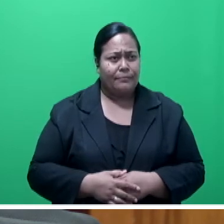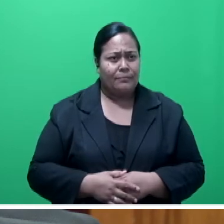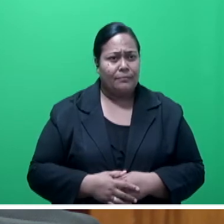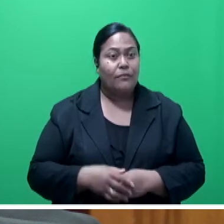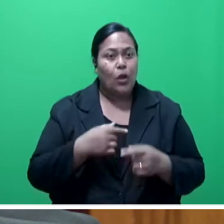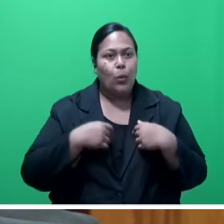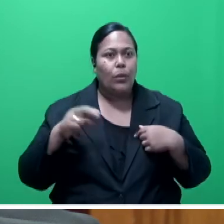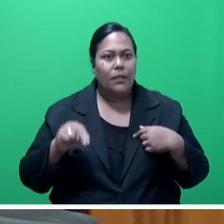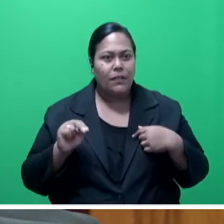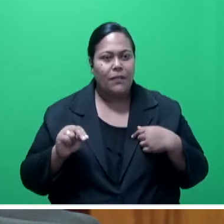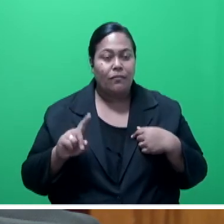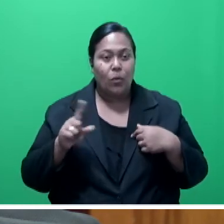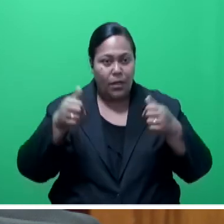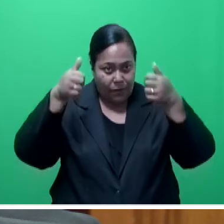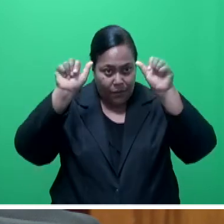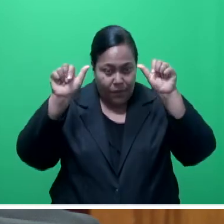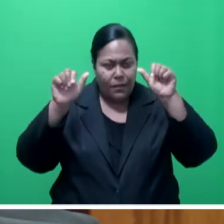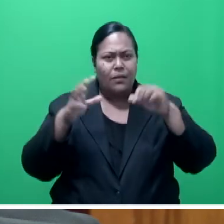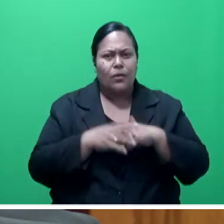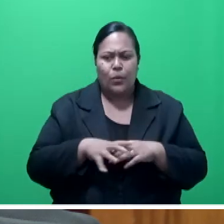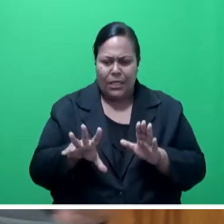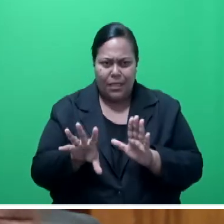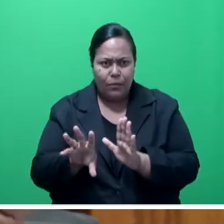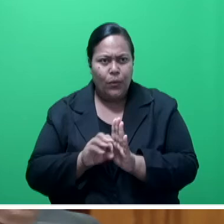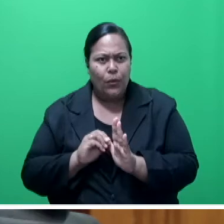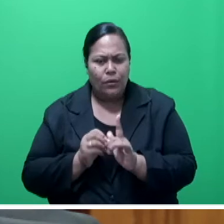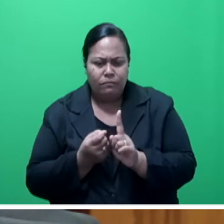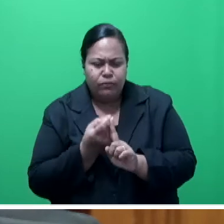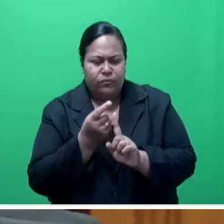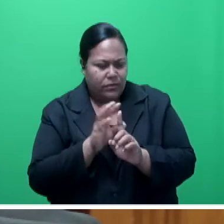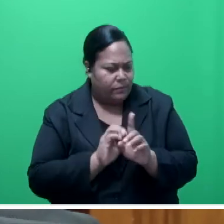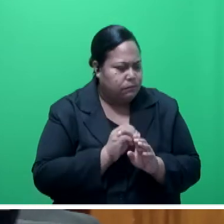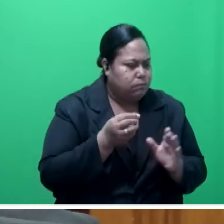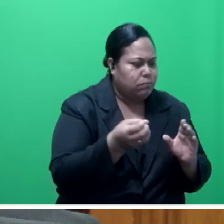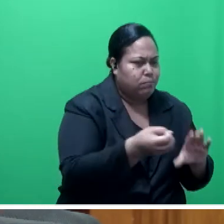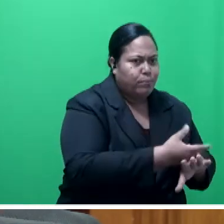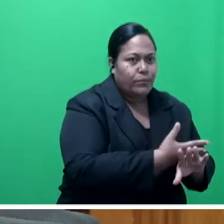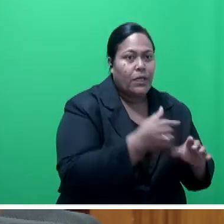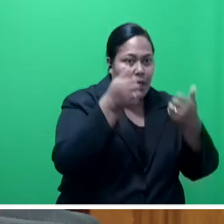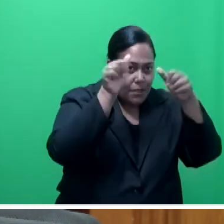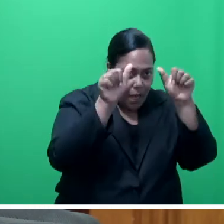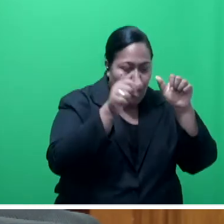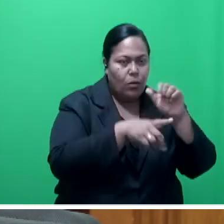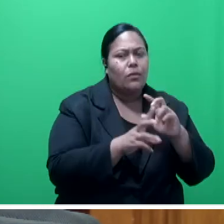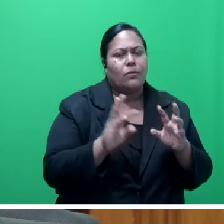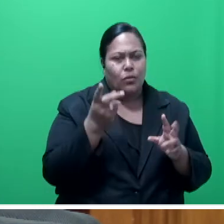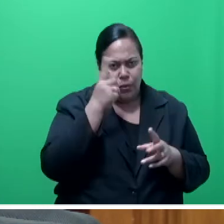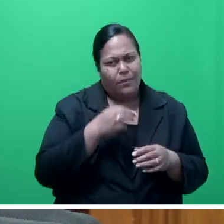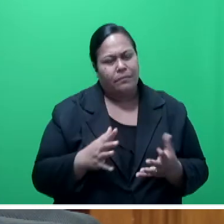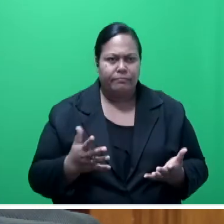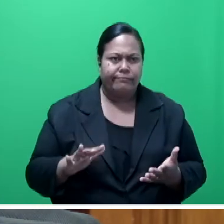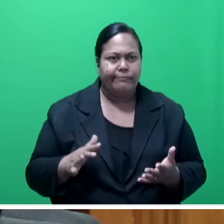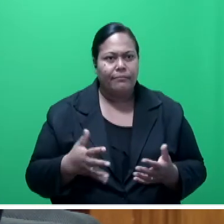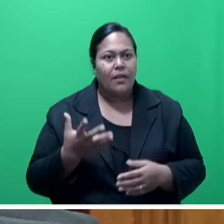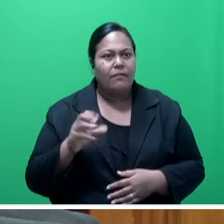will be taking the breeder bull sperm and planting in a cow, so it won't be the pure breed. So at least it will be 50-50, Mr. Speaker said. So, Mr.